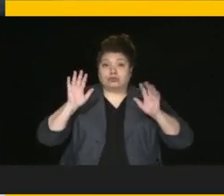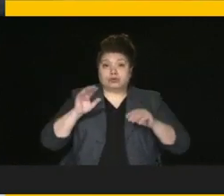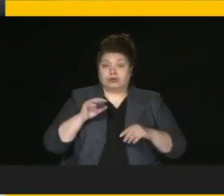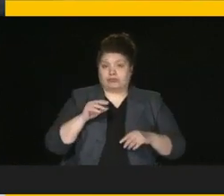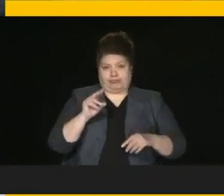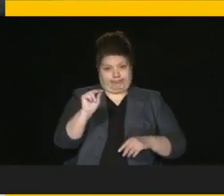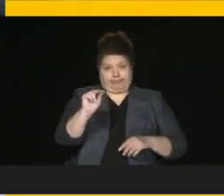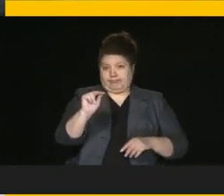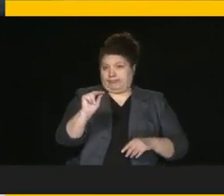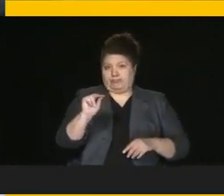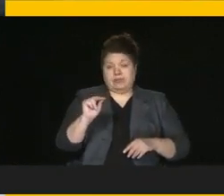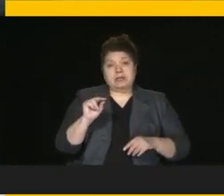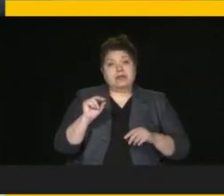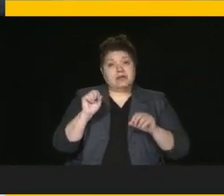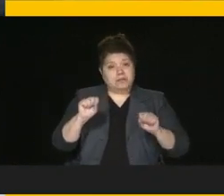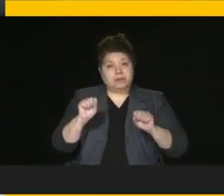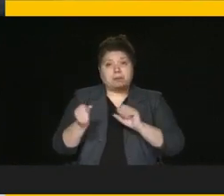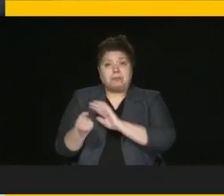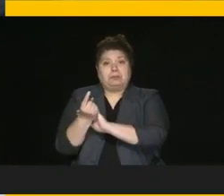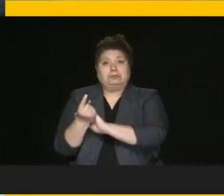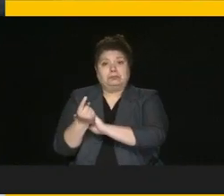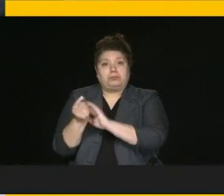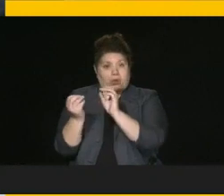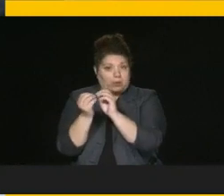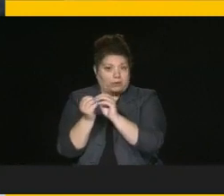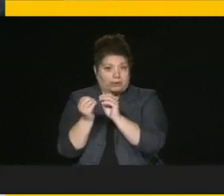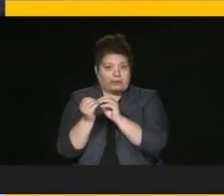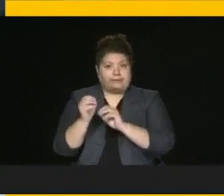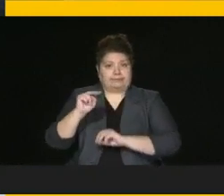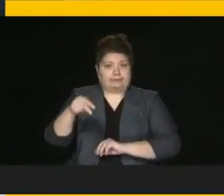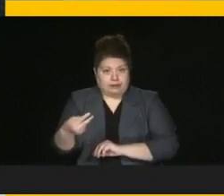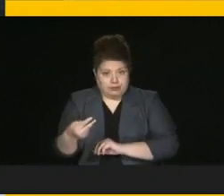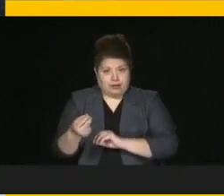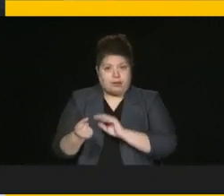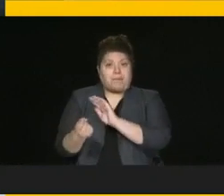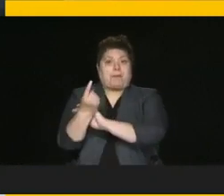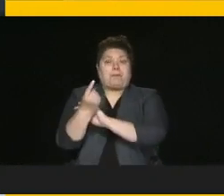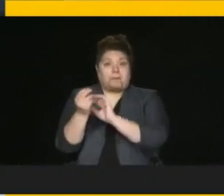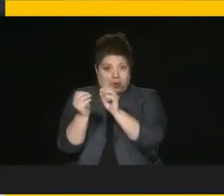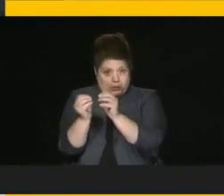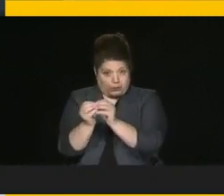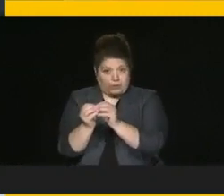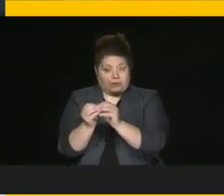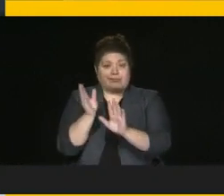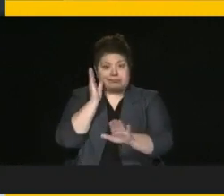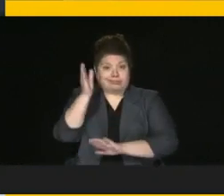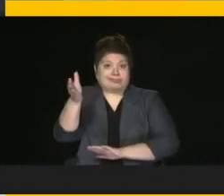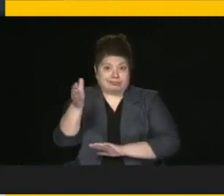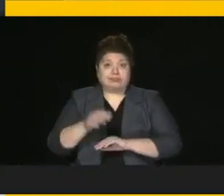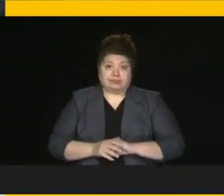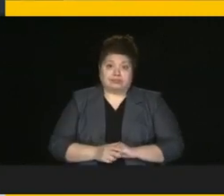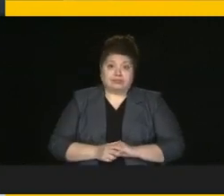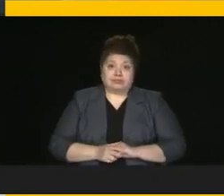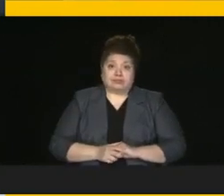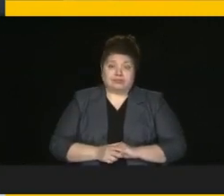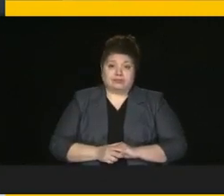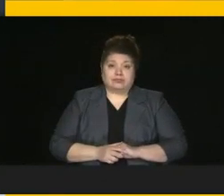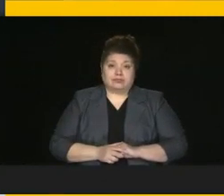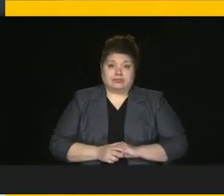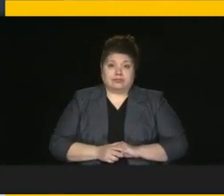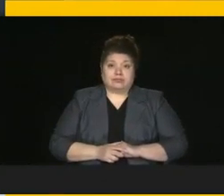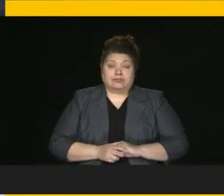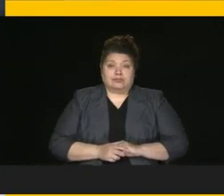waves to follow that. So this is a matter that the authorities